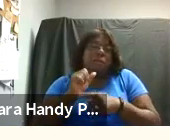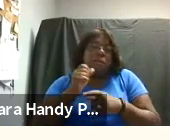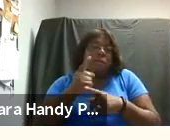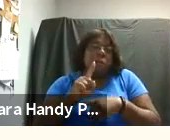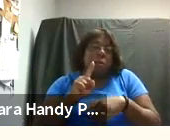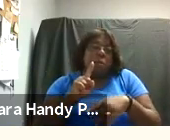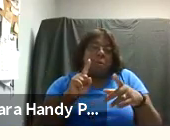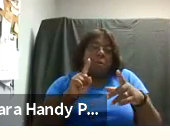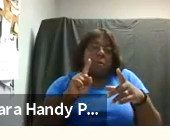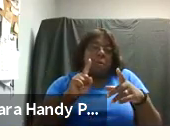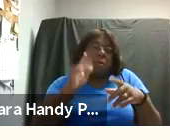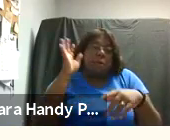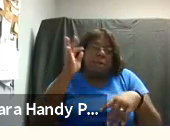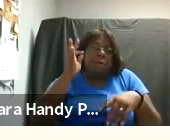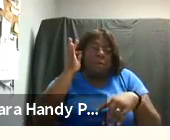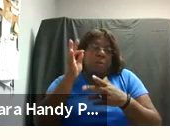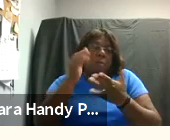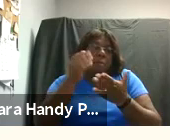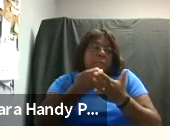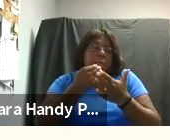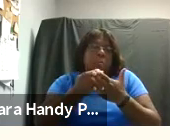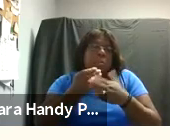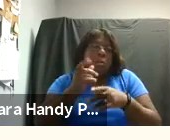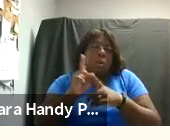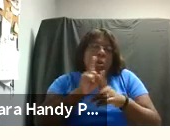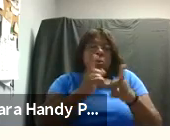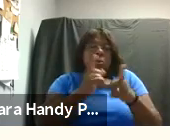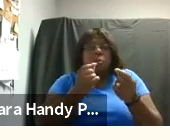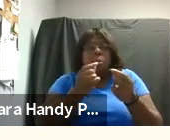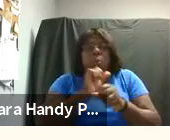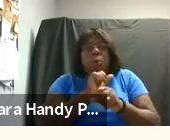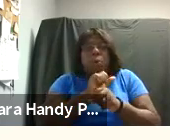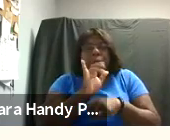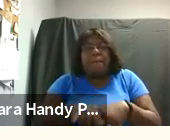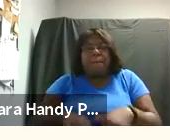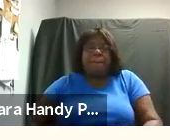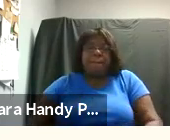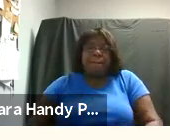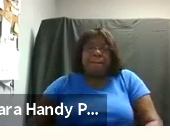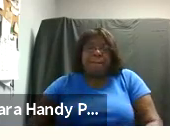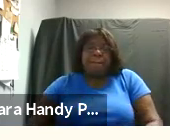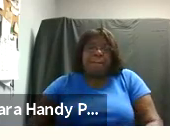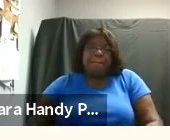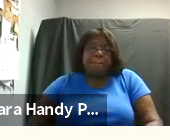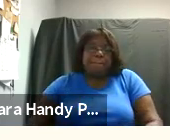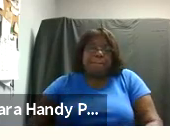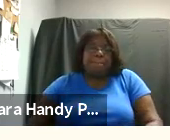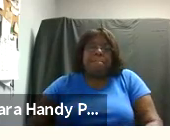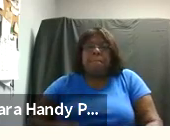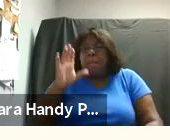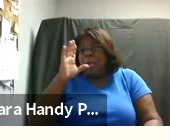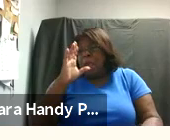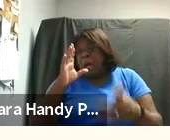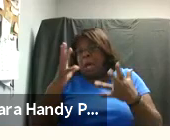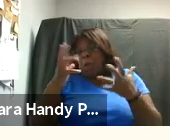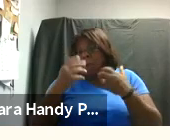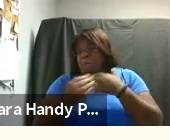our federal drawdown. So that's what we'll be working on. I'm looking for advice from you